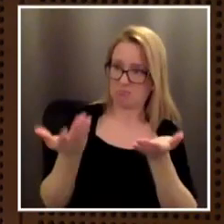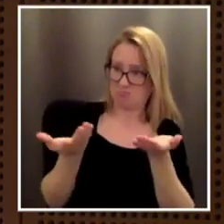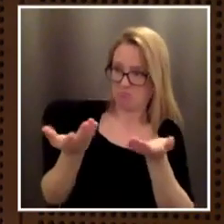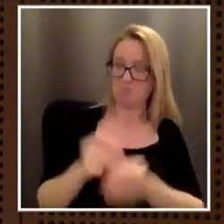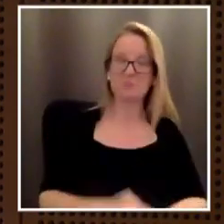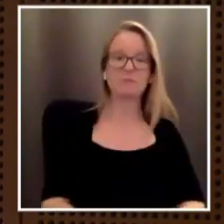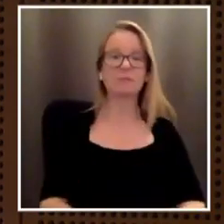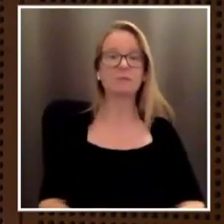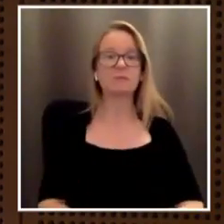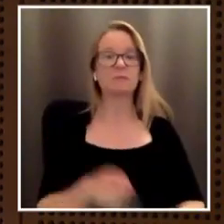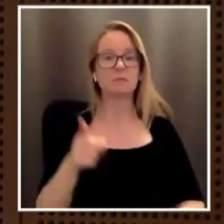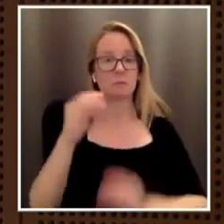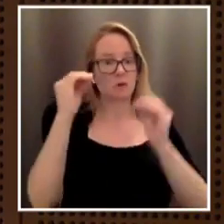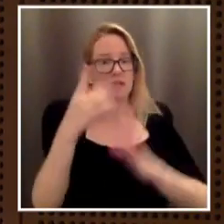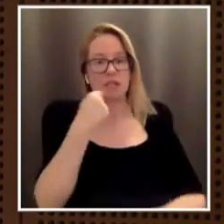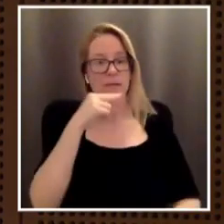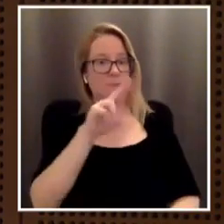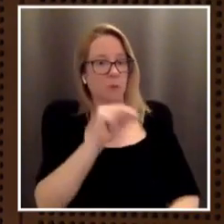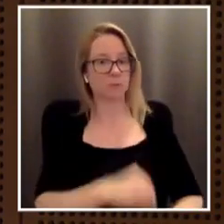And he said no.